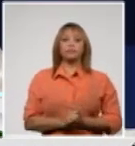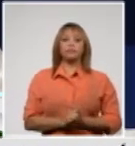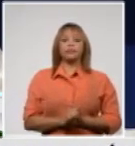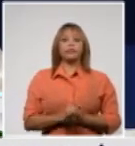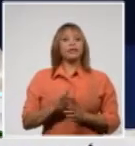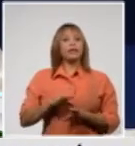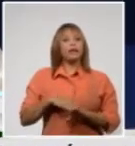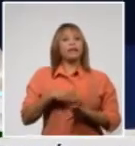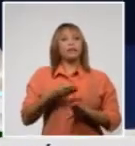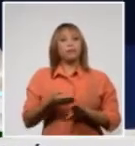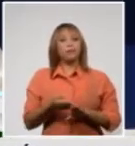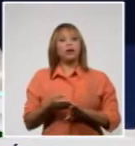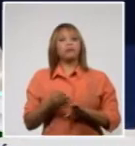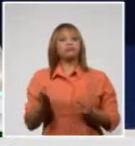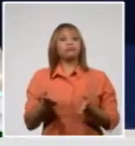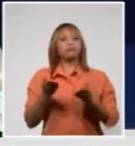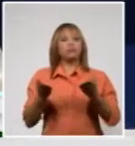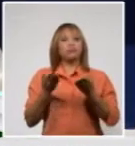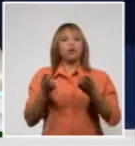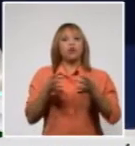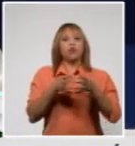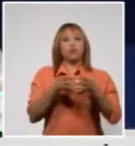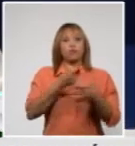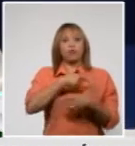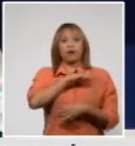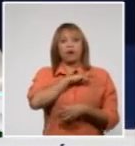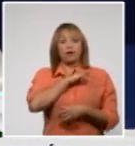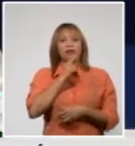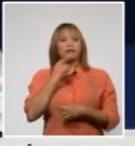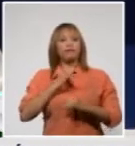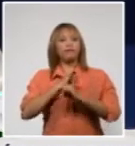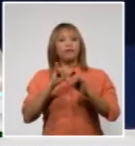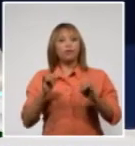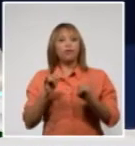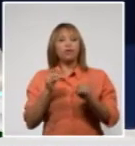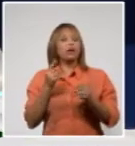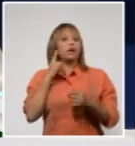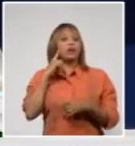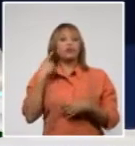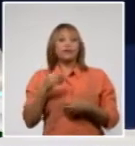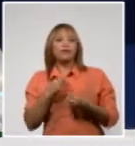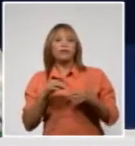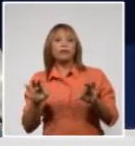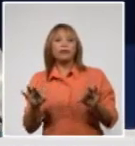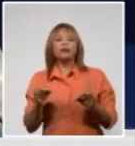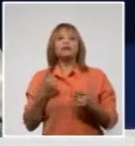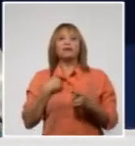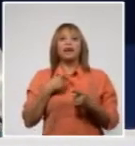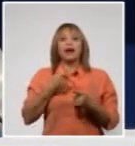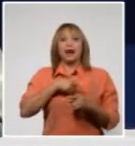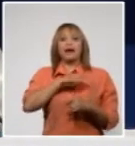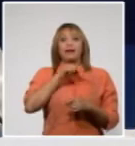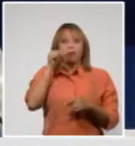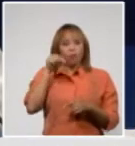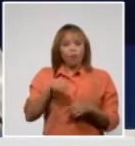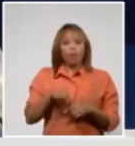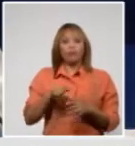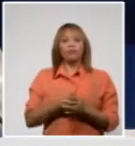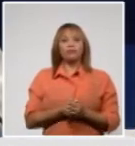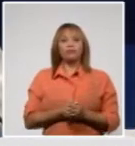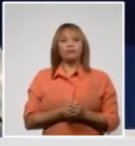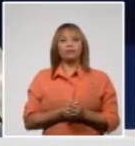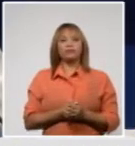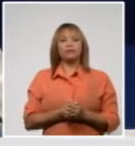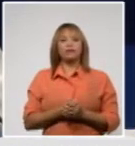with someone who had previously tested positive for the virus. Of the 61 cases diagnosed